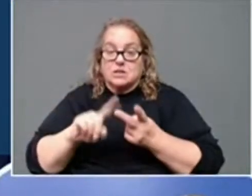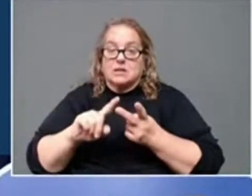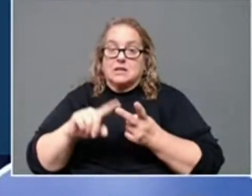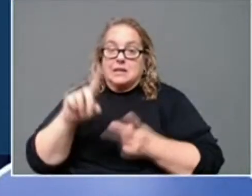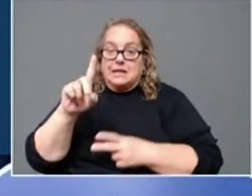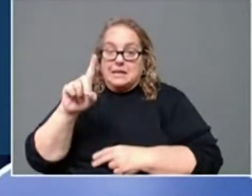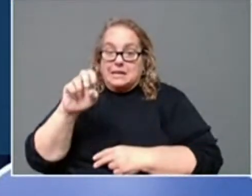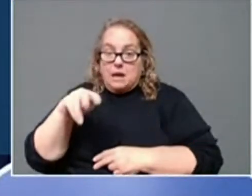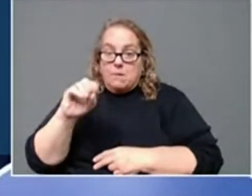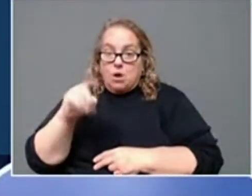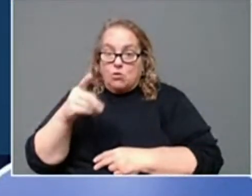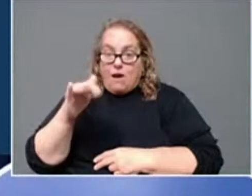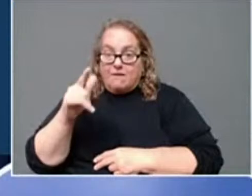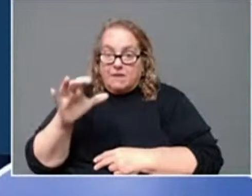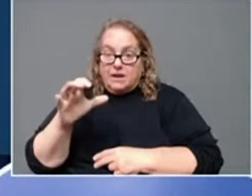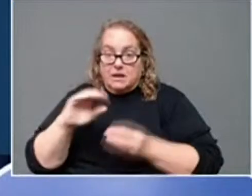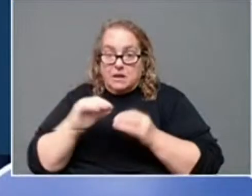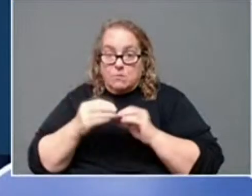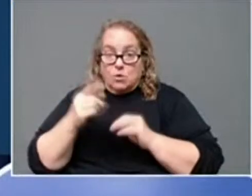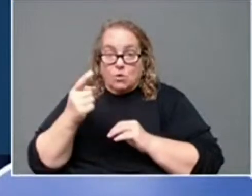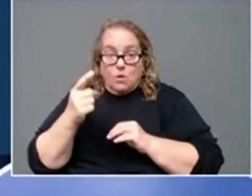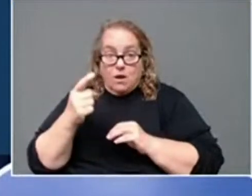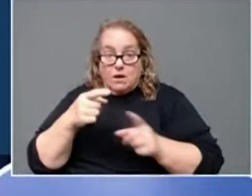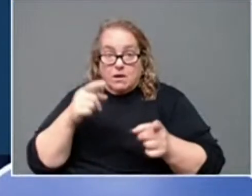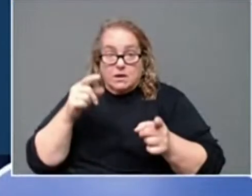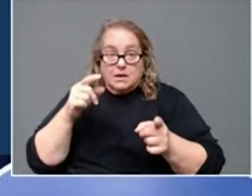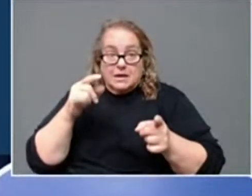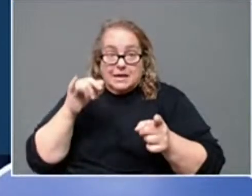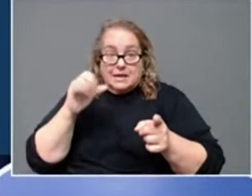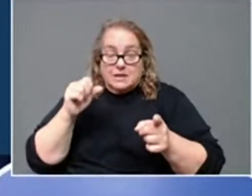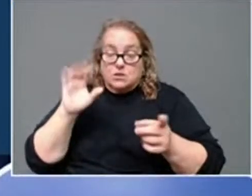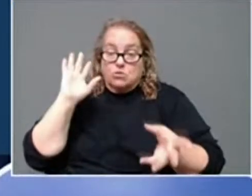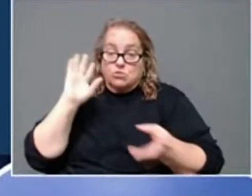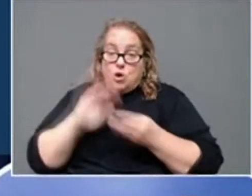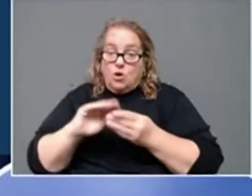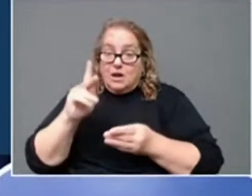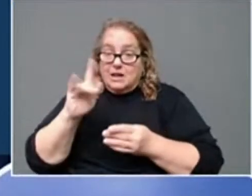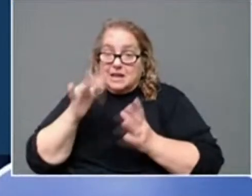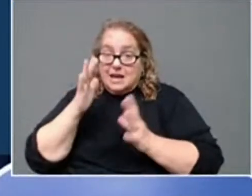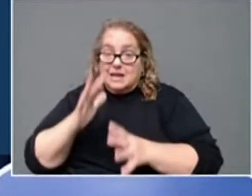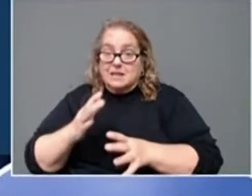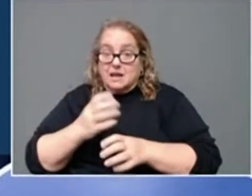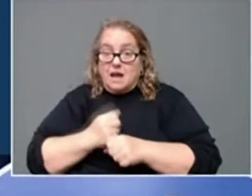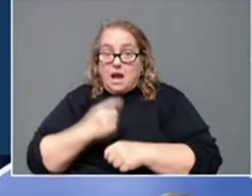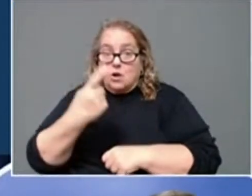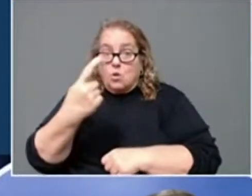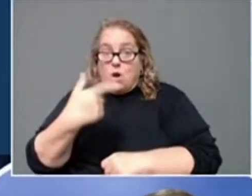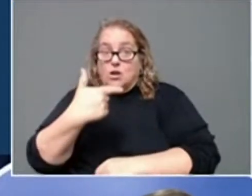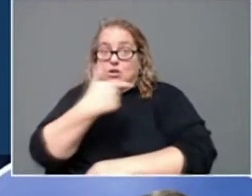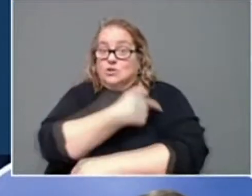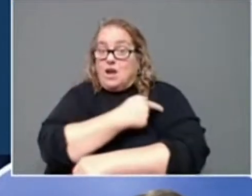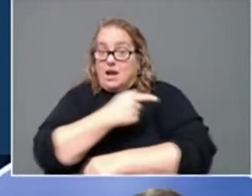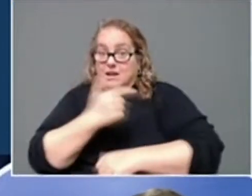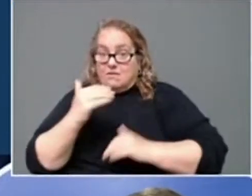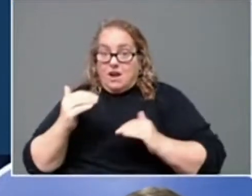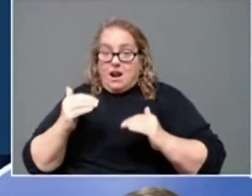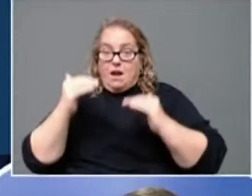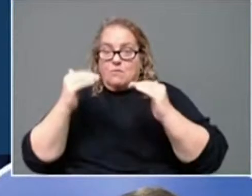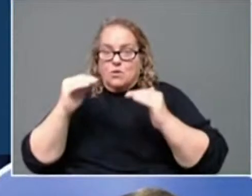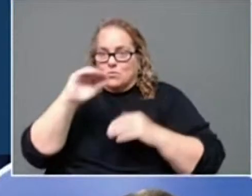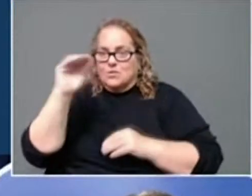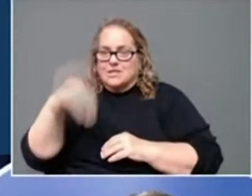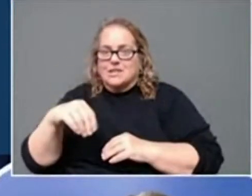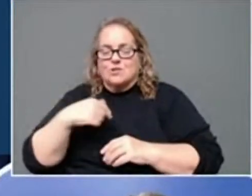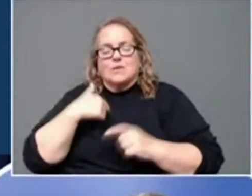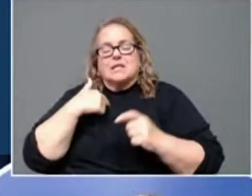Number one, mark is total Kentuckians that have gotten at least one shot has gone up a percentage point. We celebrate